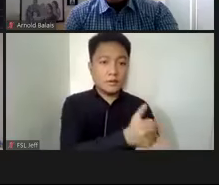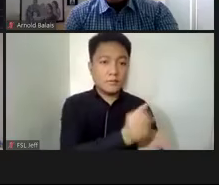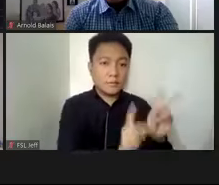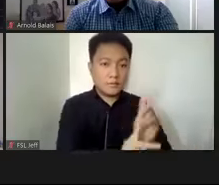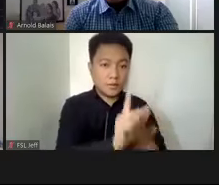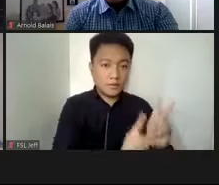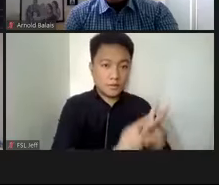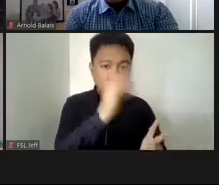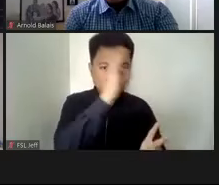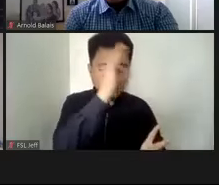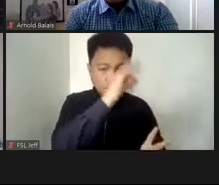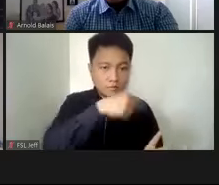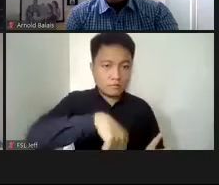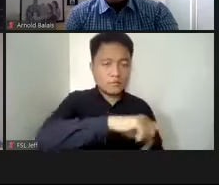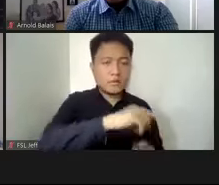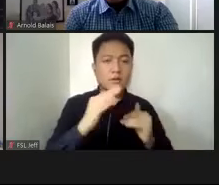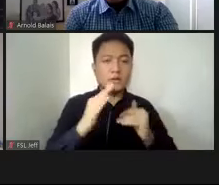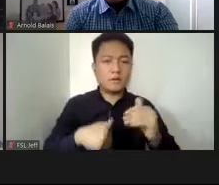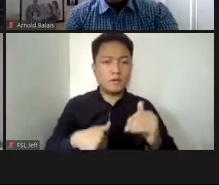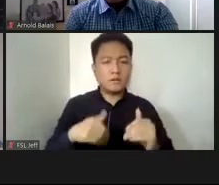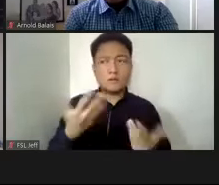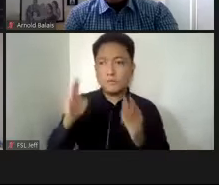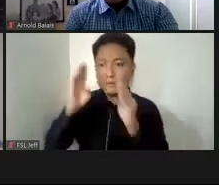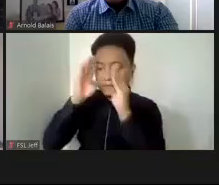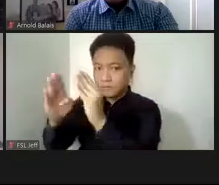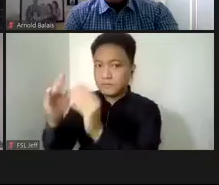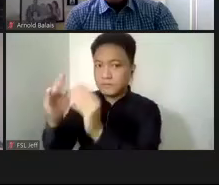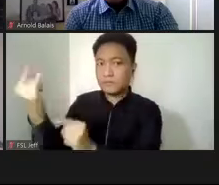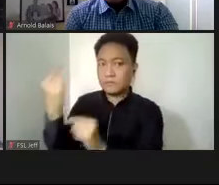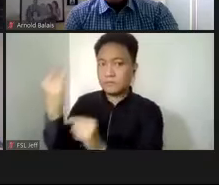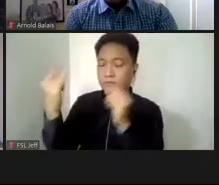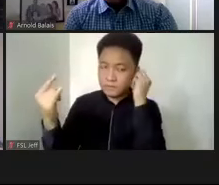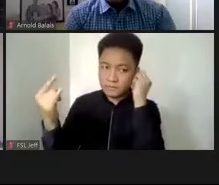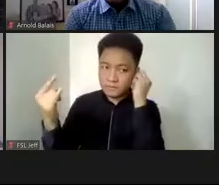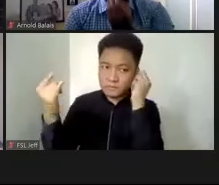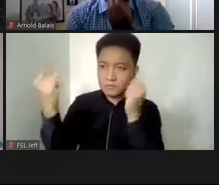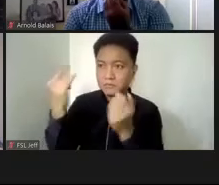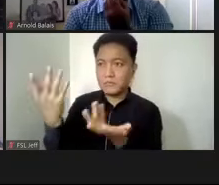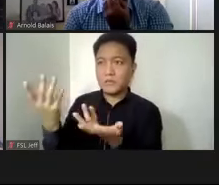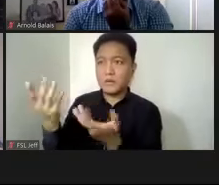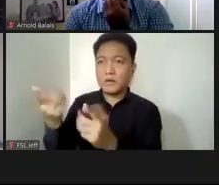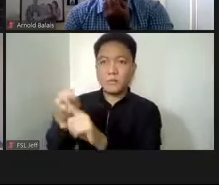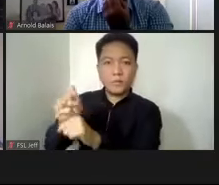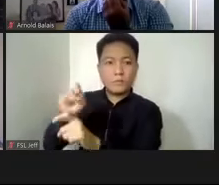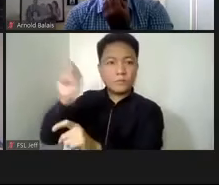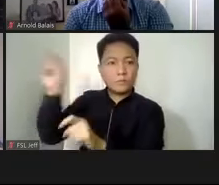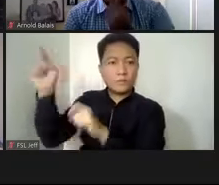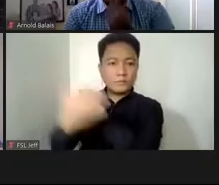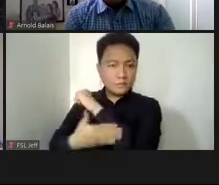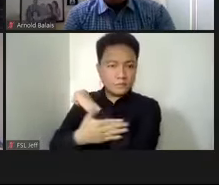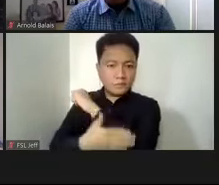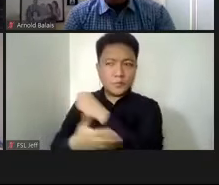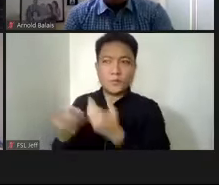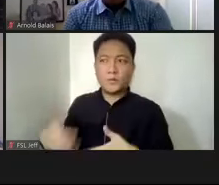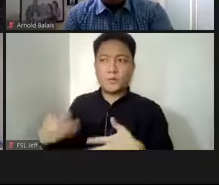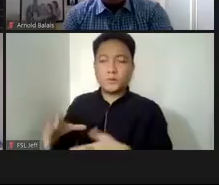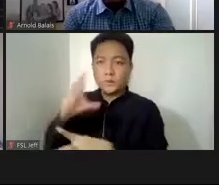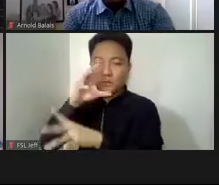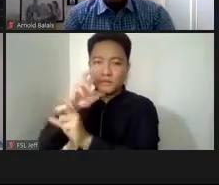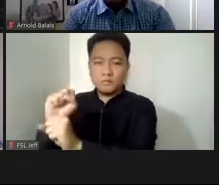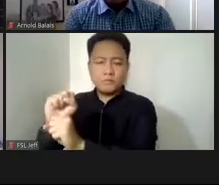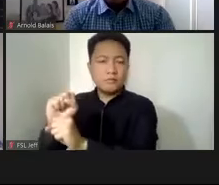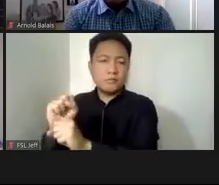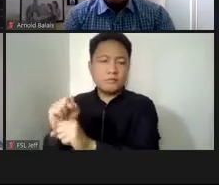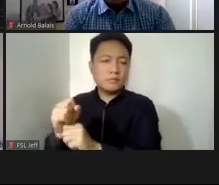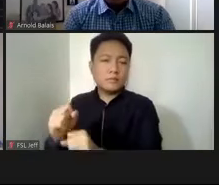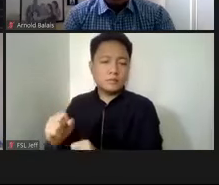goods. We have so many good products here. Not just coffee.